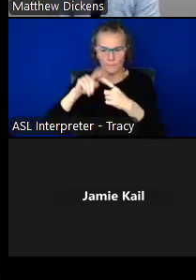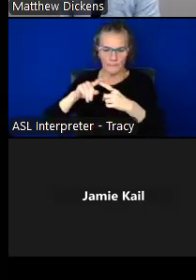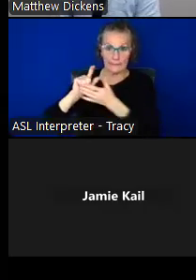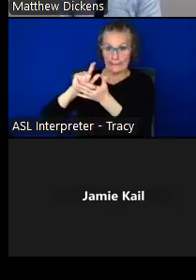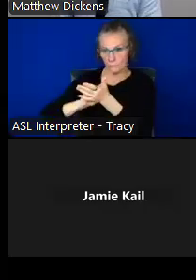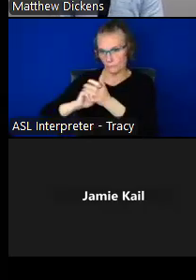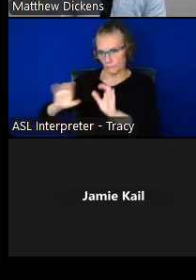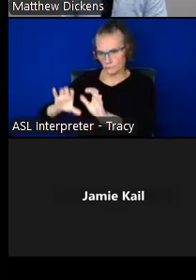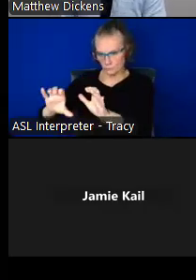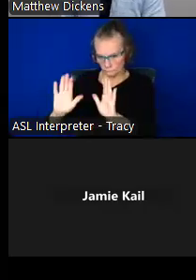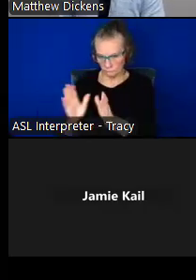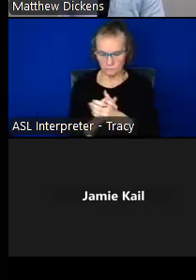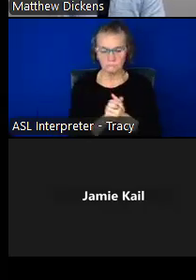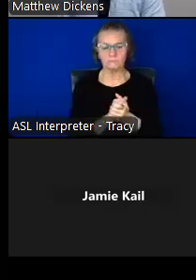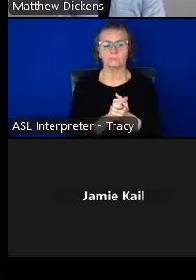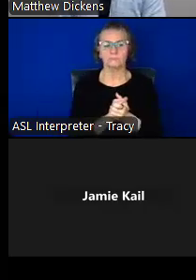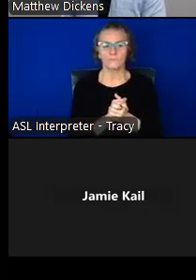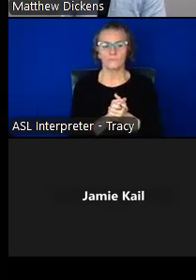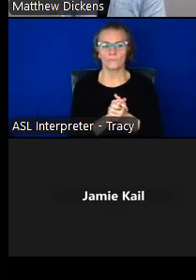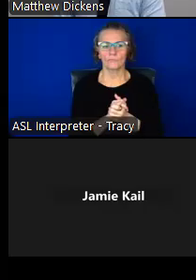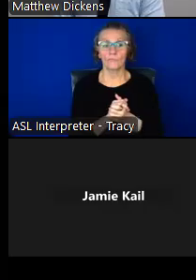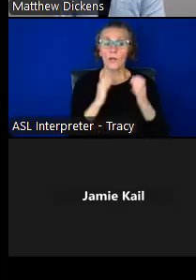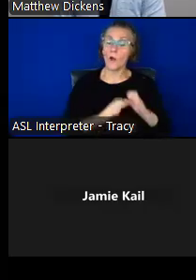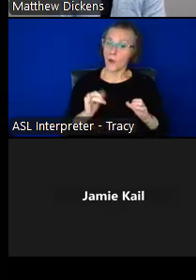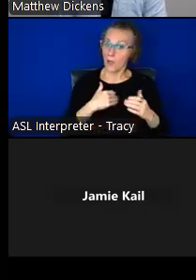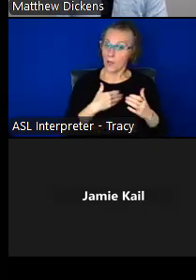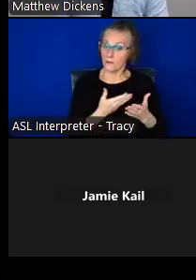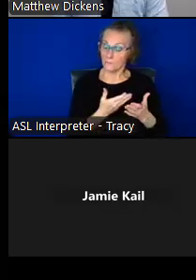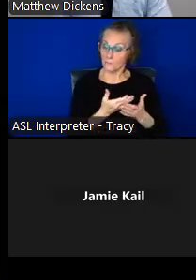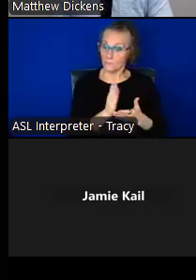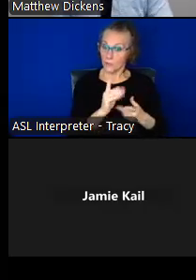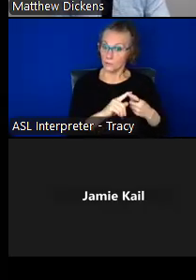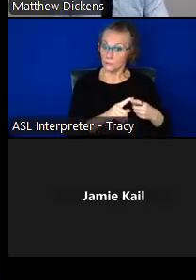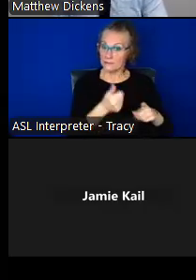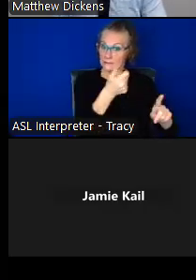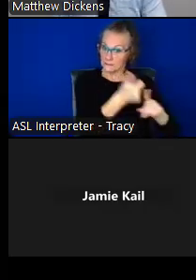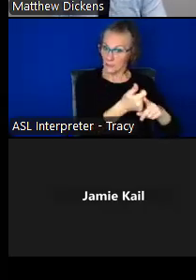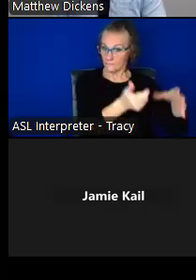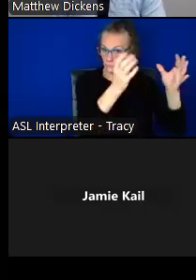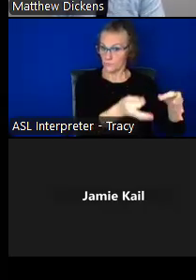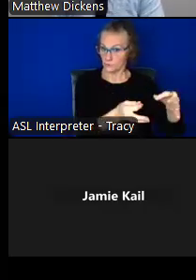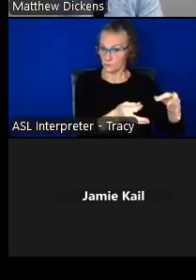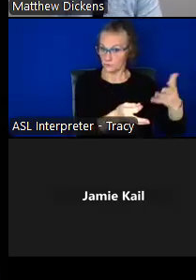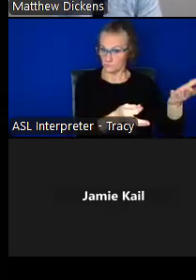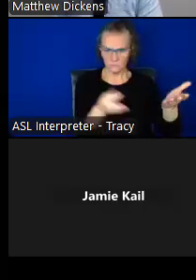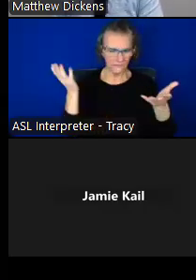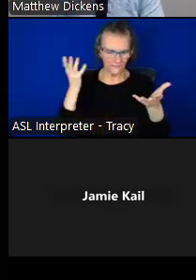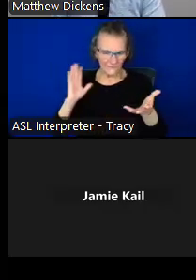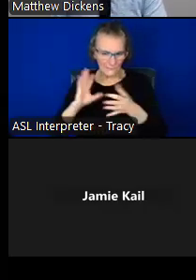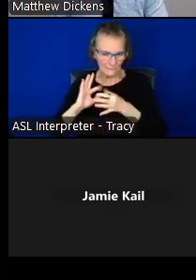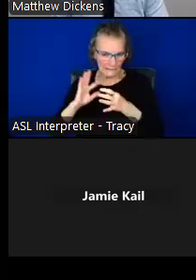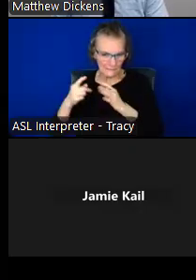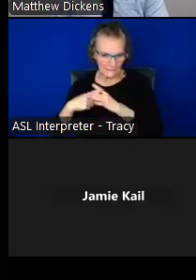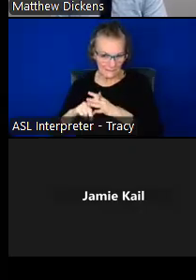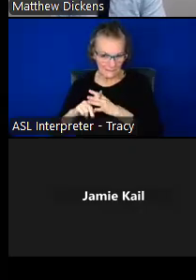actions. Um, our clients also have the right to self-determination. That was mentioned at the beginning of